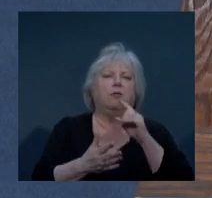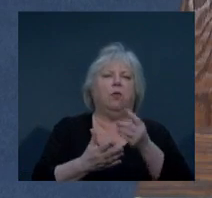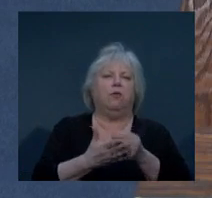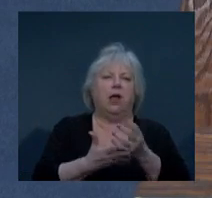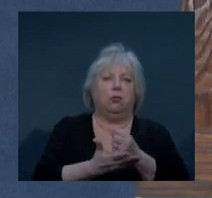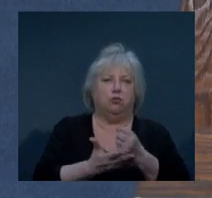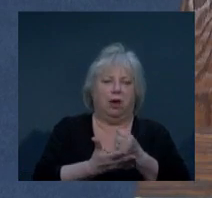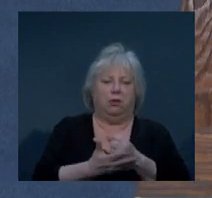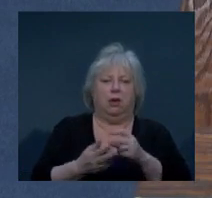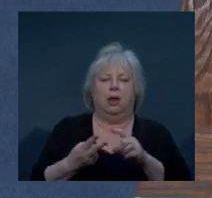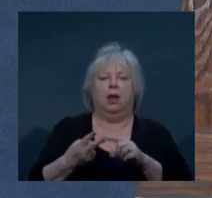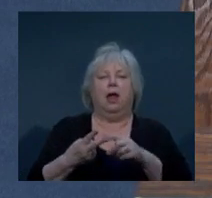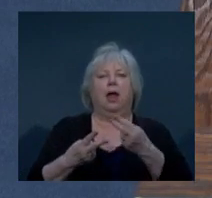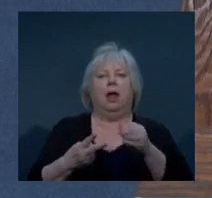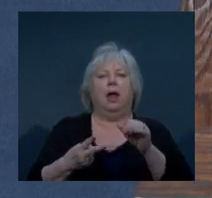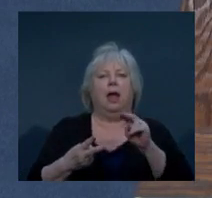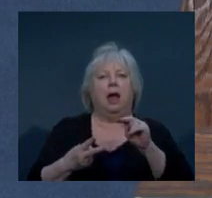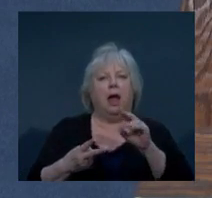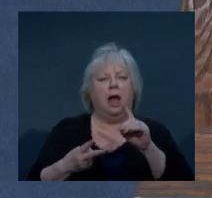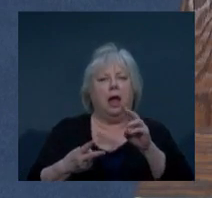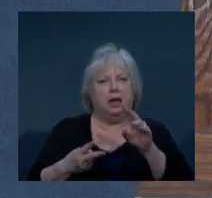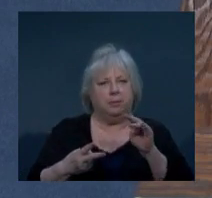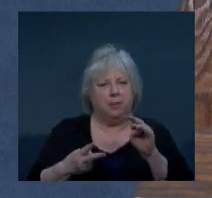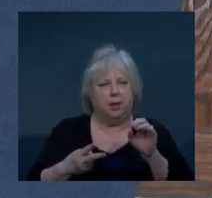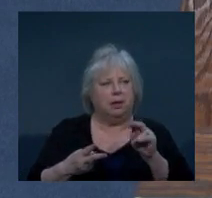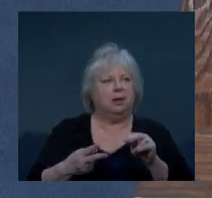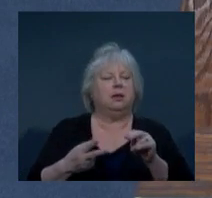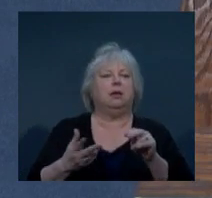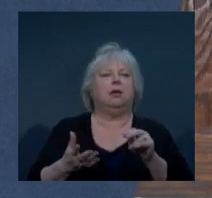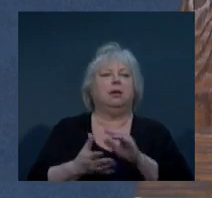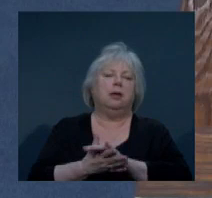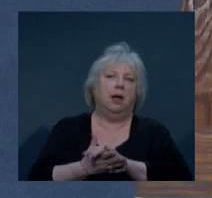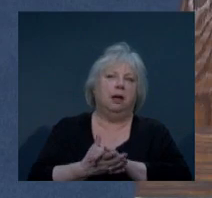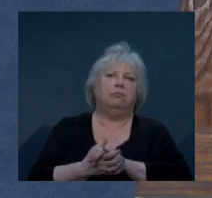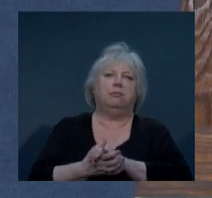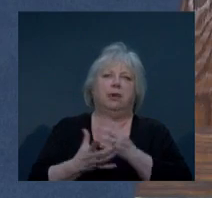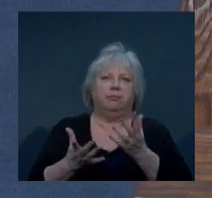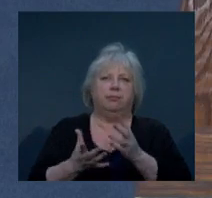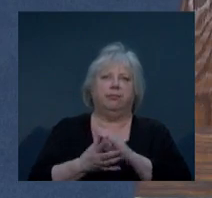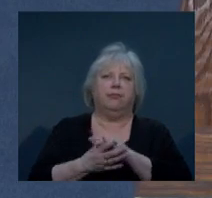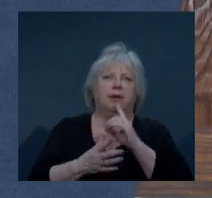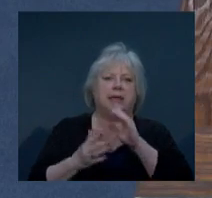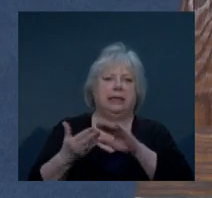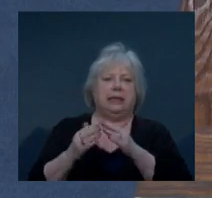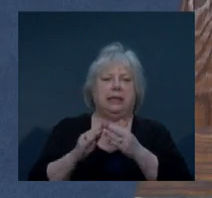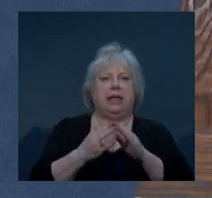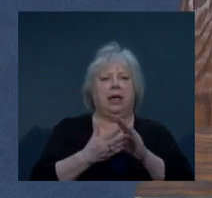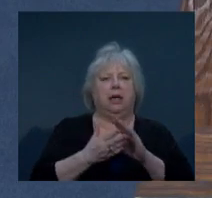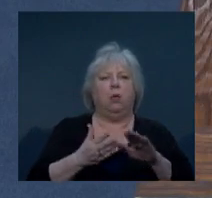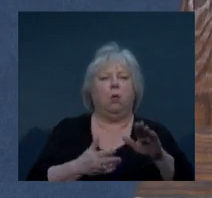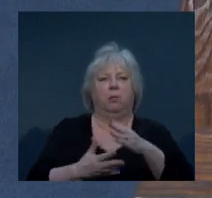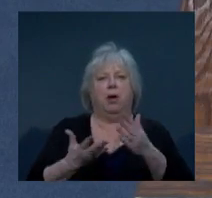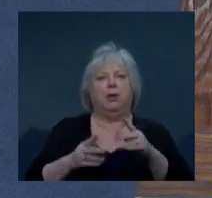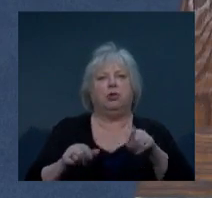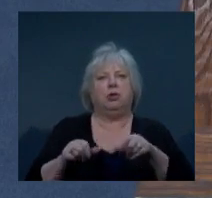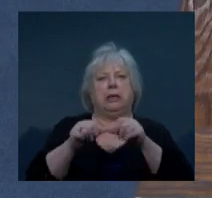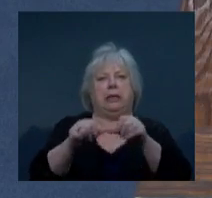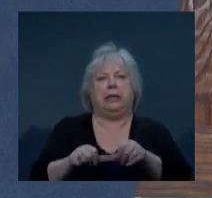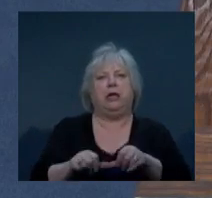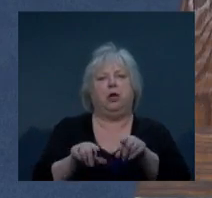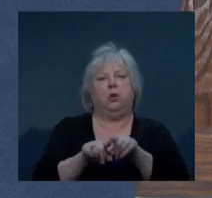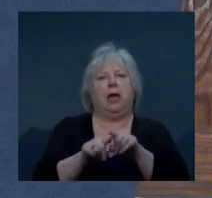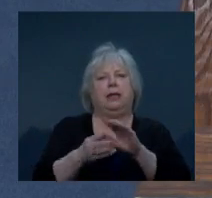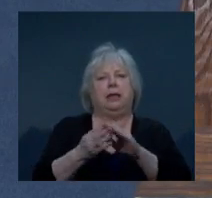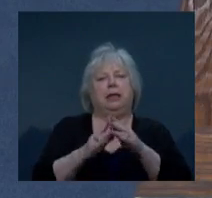Hyman is a city course and probably should stay a city course. What I